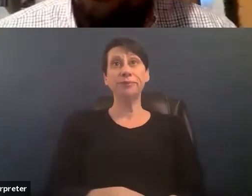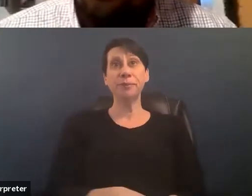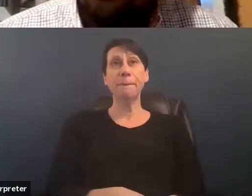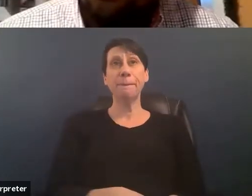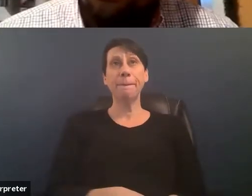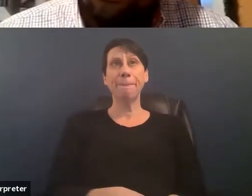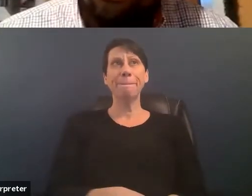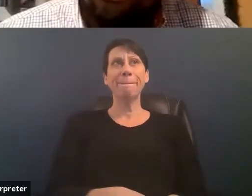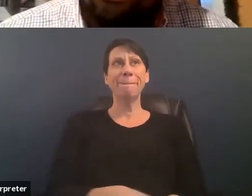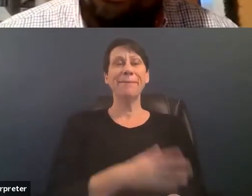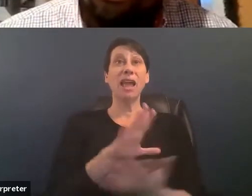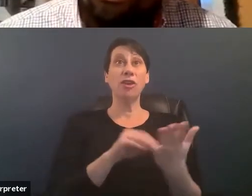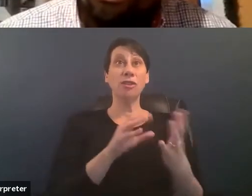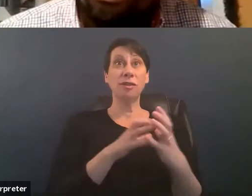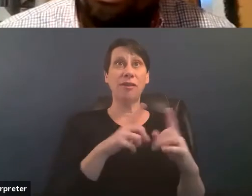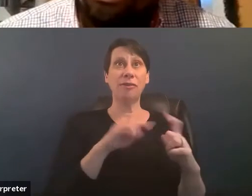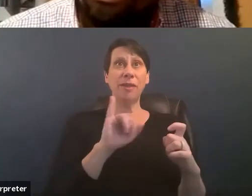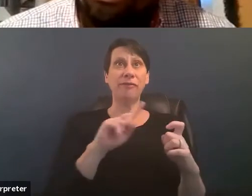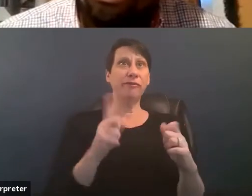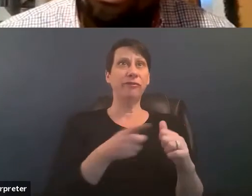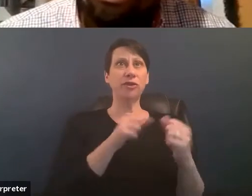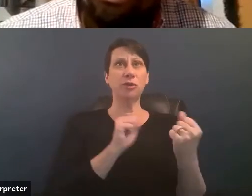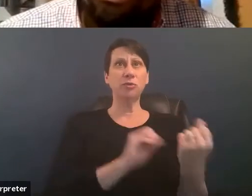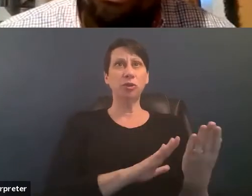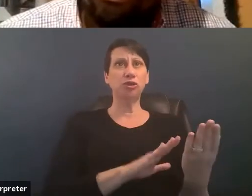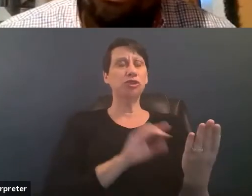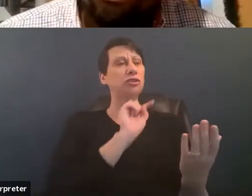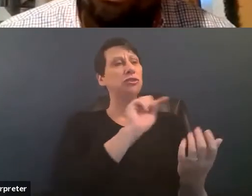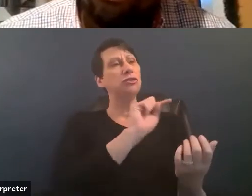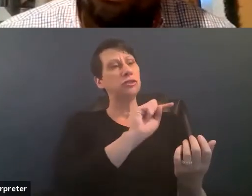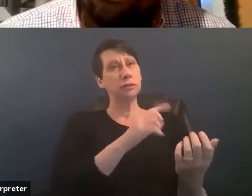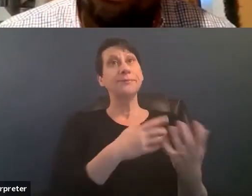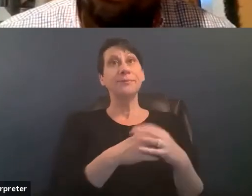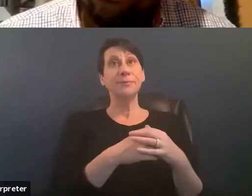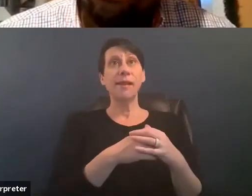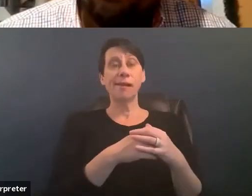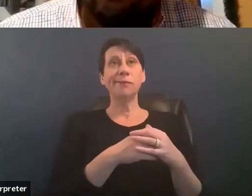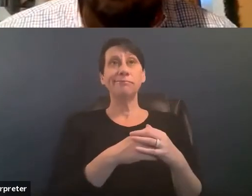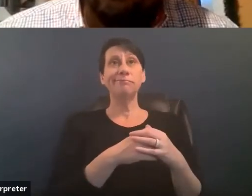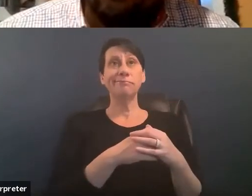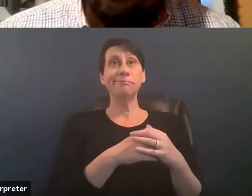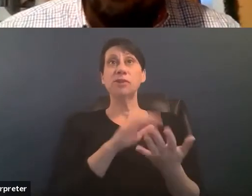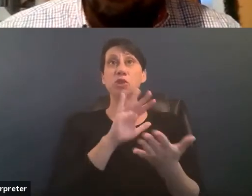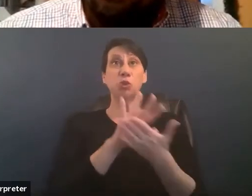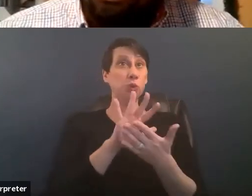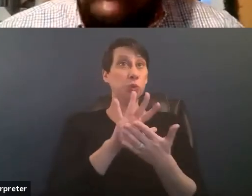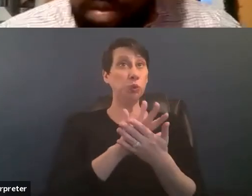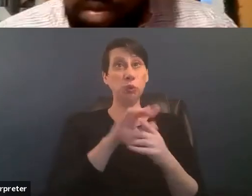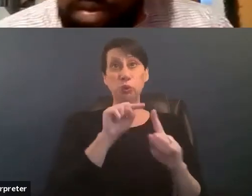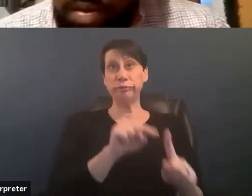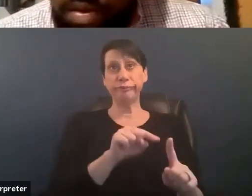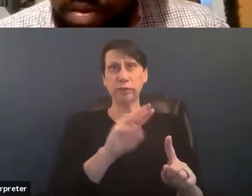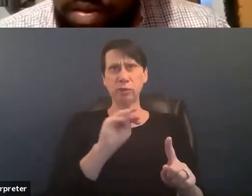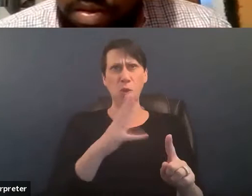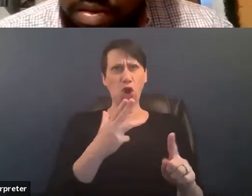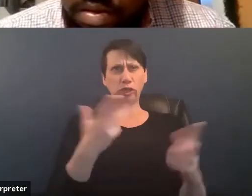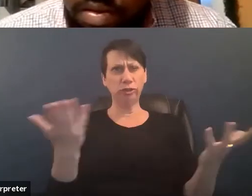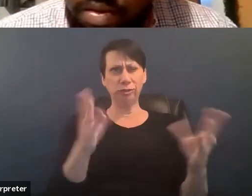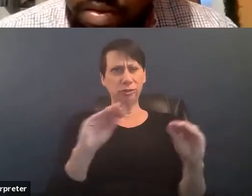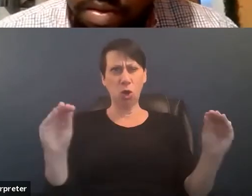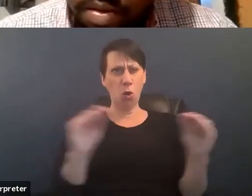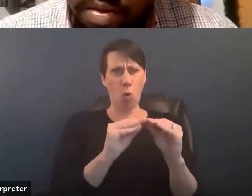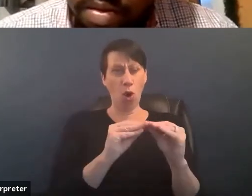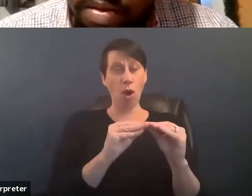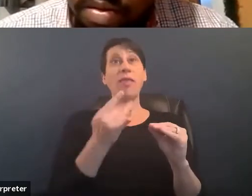learned a lot from, was that so school was no longer a thing in March, and then we kind of had this summer